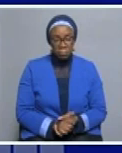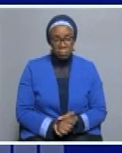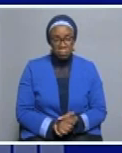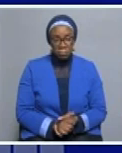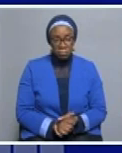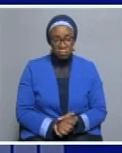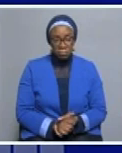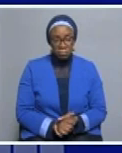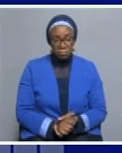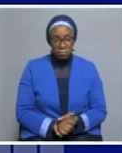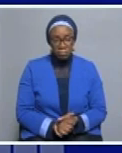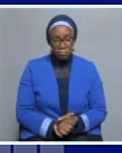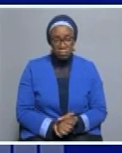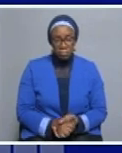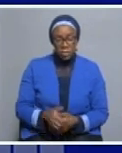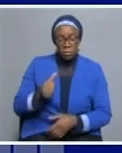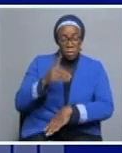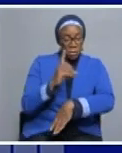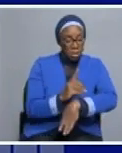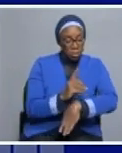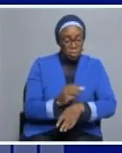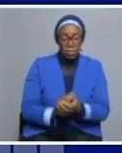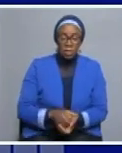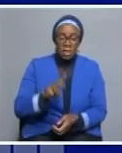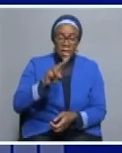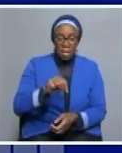Well, that was Dr. Ndjodi Ndeunyema. He's the